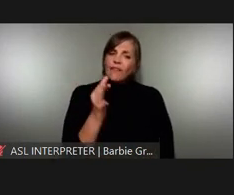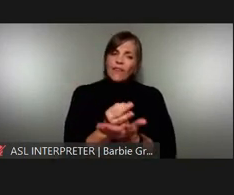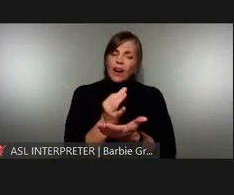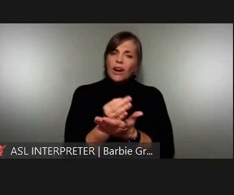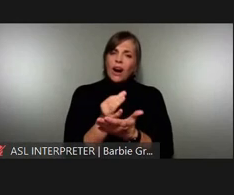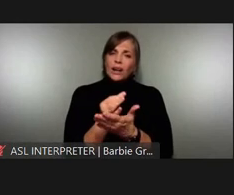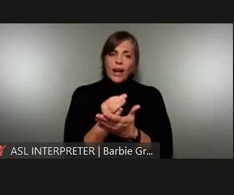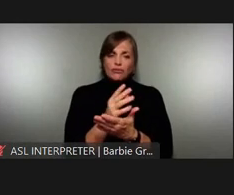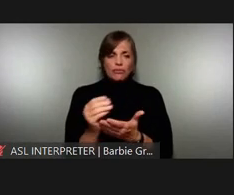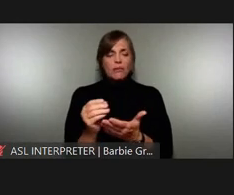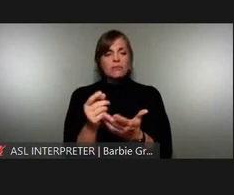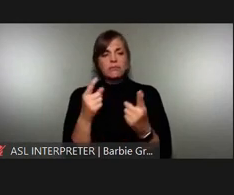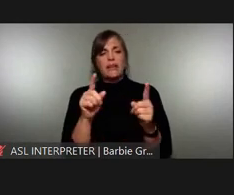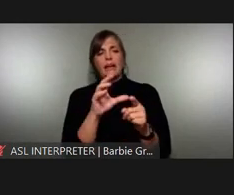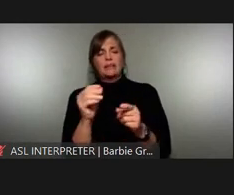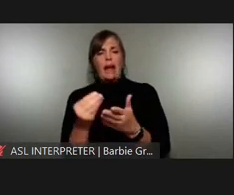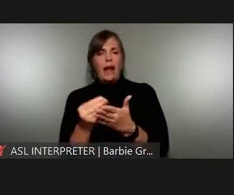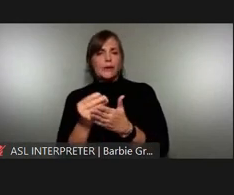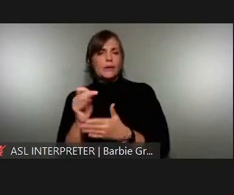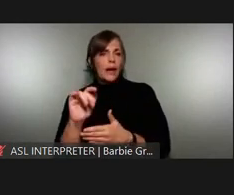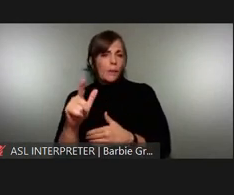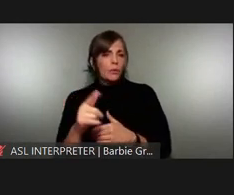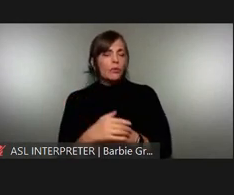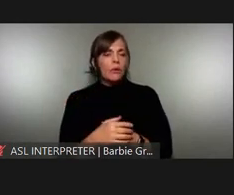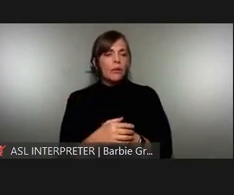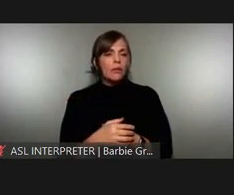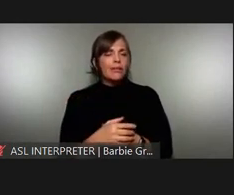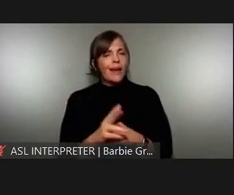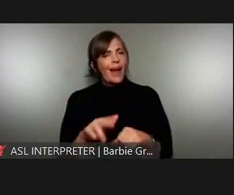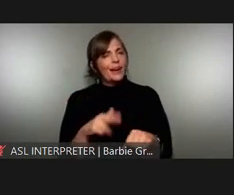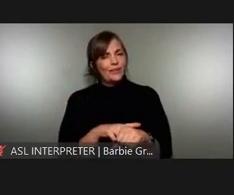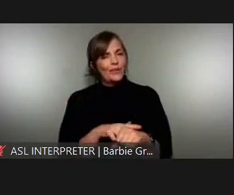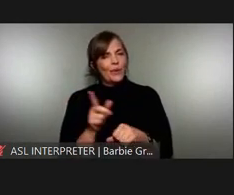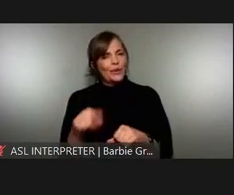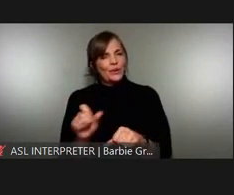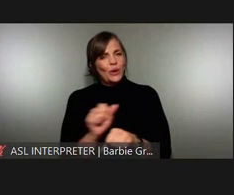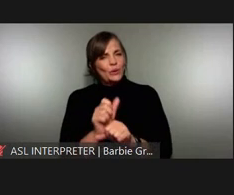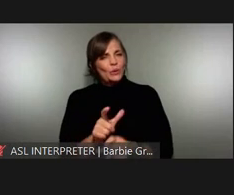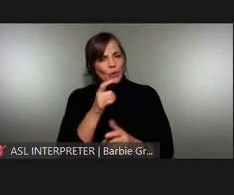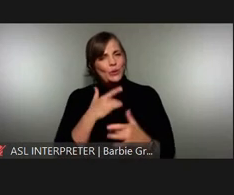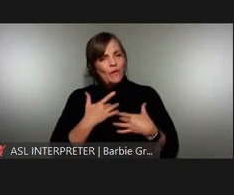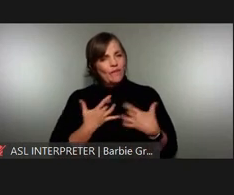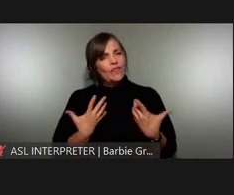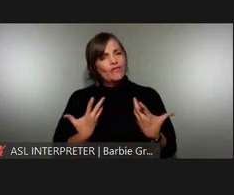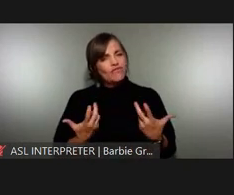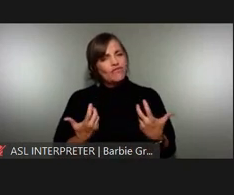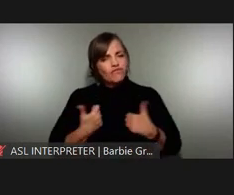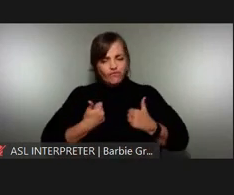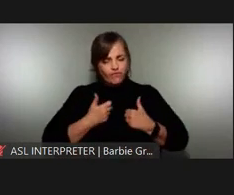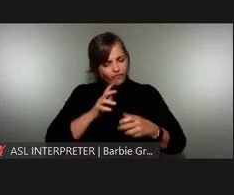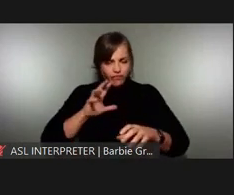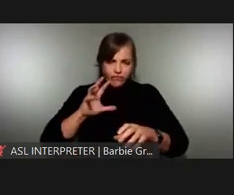side and on the capital side. And of course, an invested workforce, a group of employees who